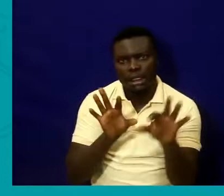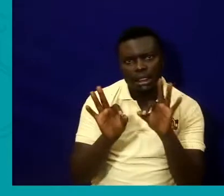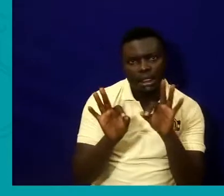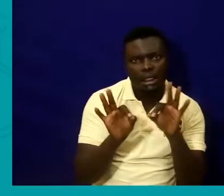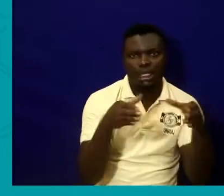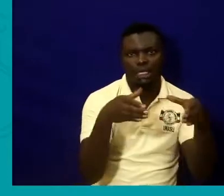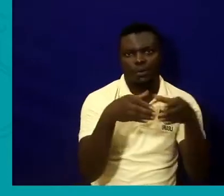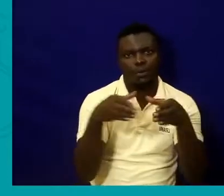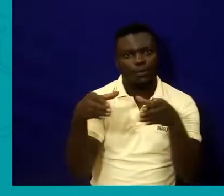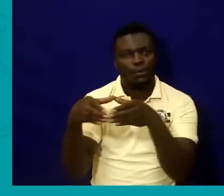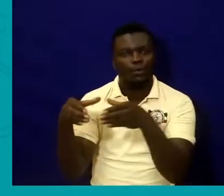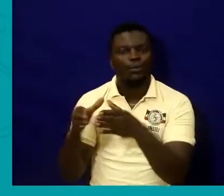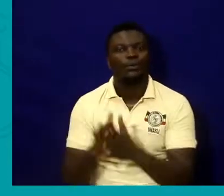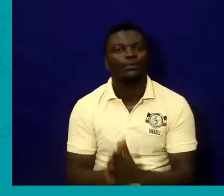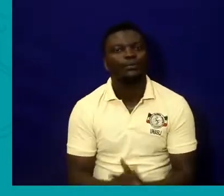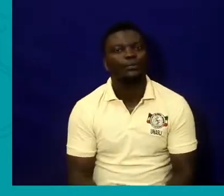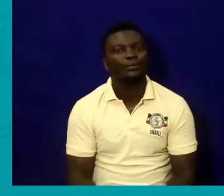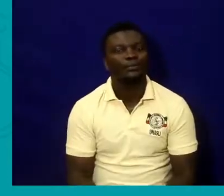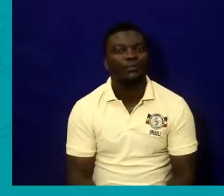to identify the group